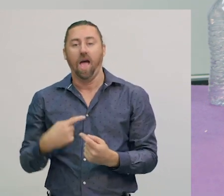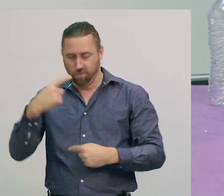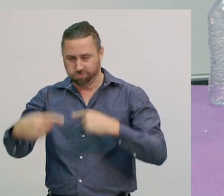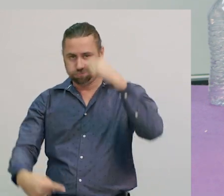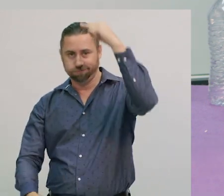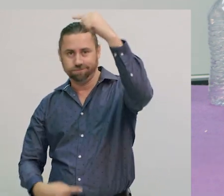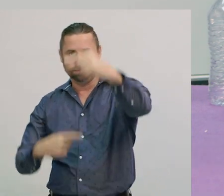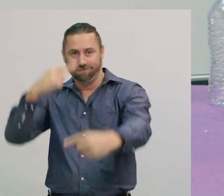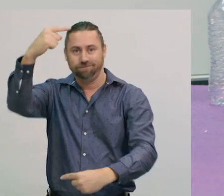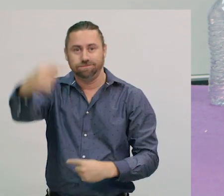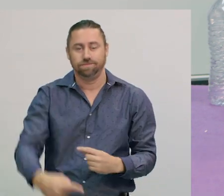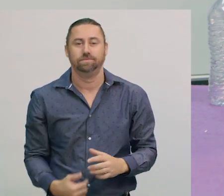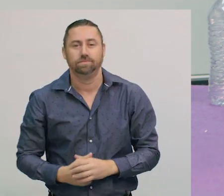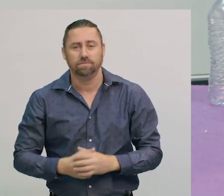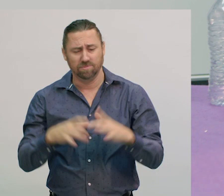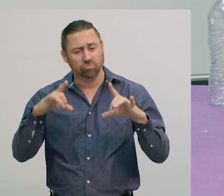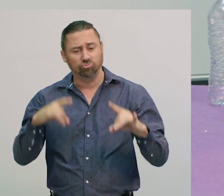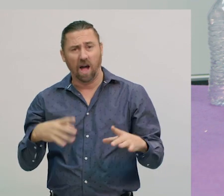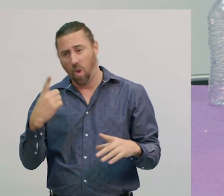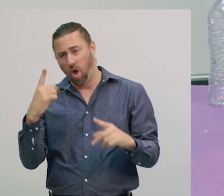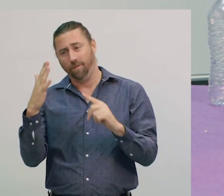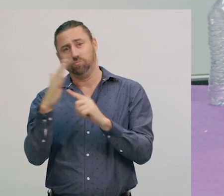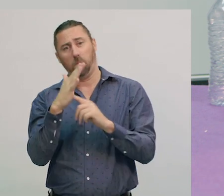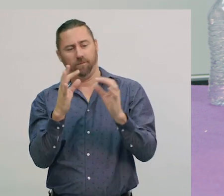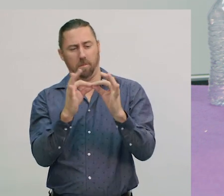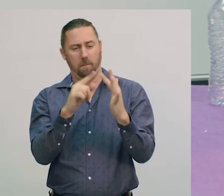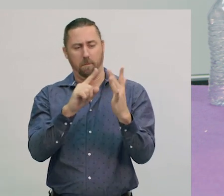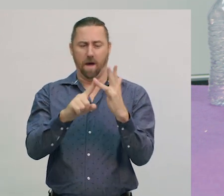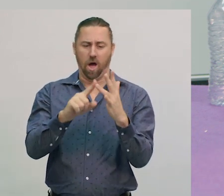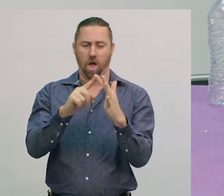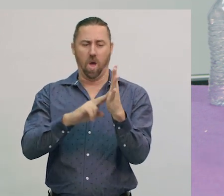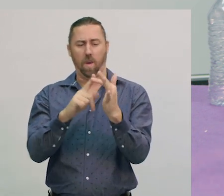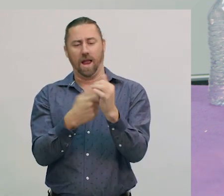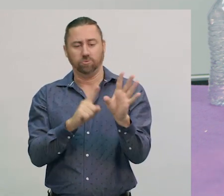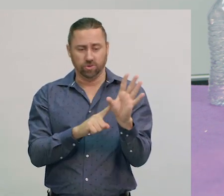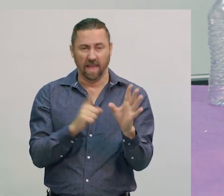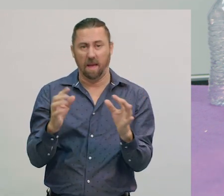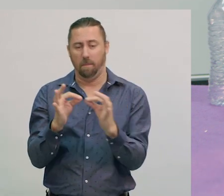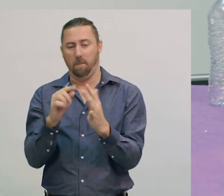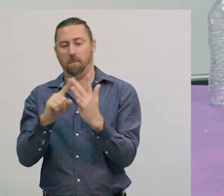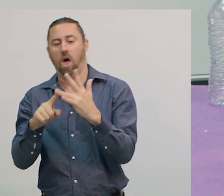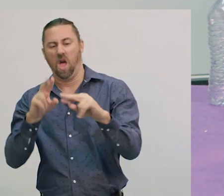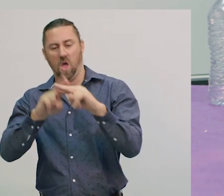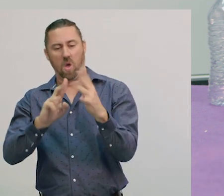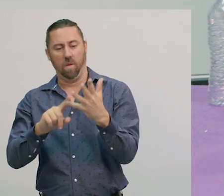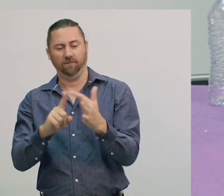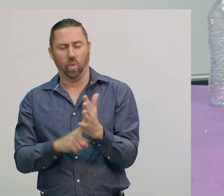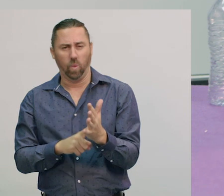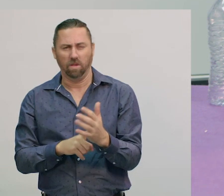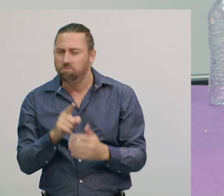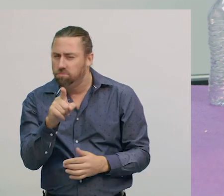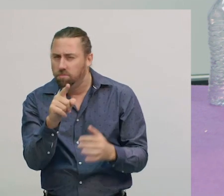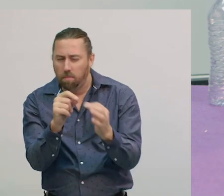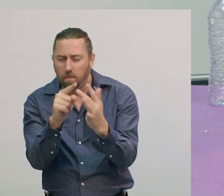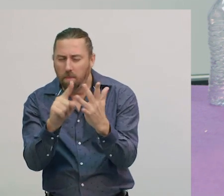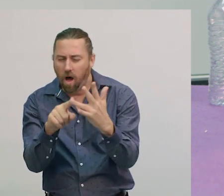again. Australia is not only leading the way with bioenergy, but also biofuels. What do you think biofuels